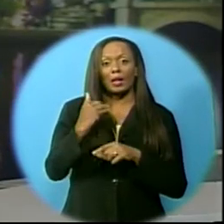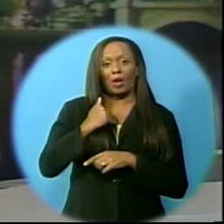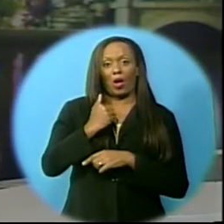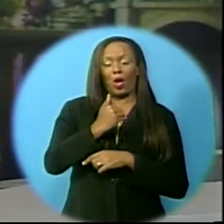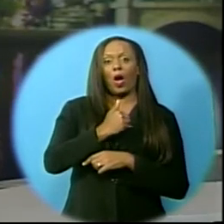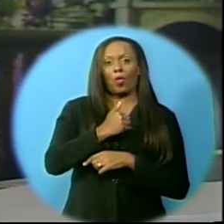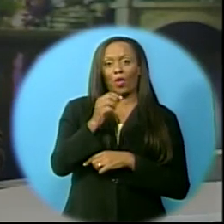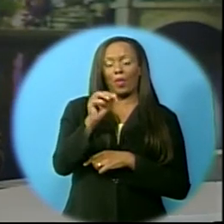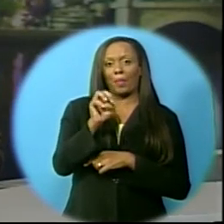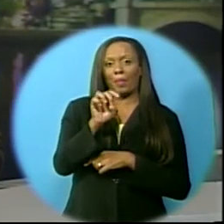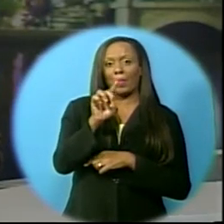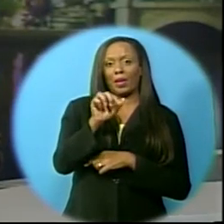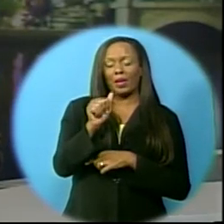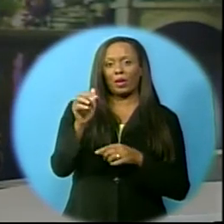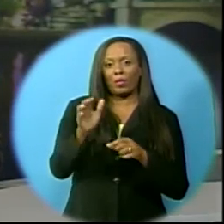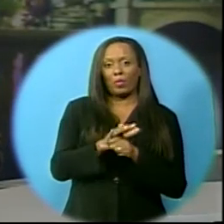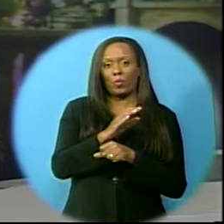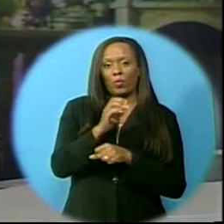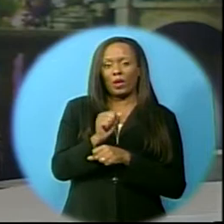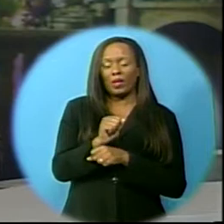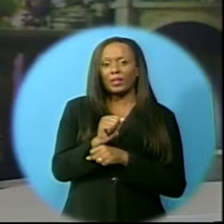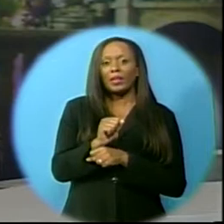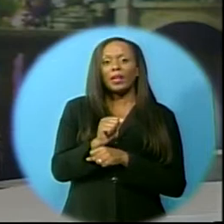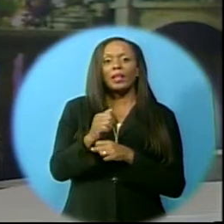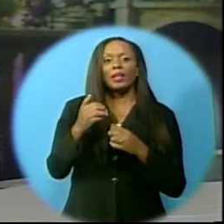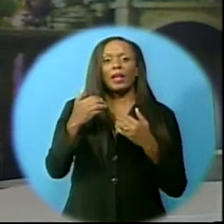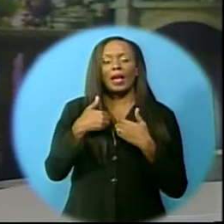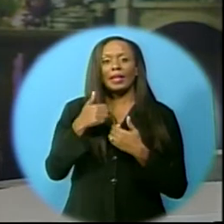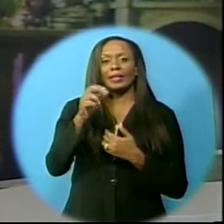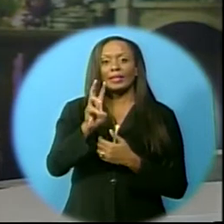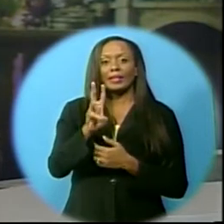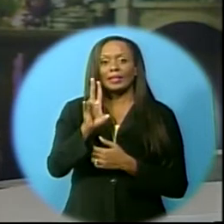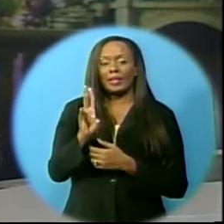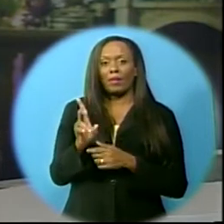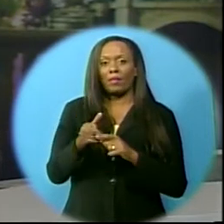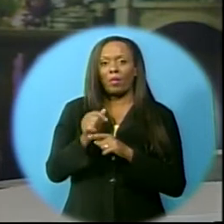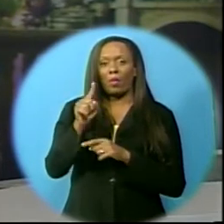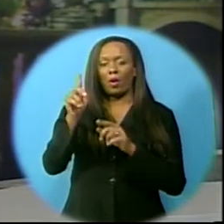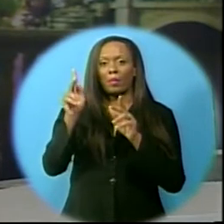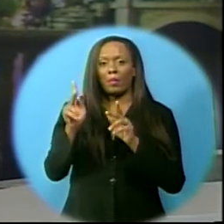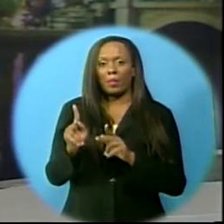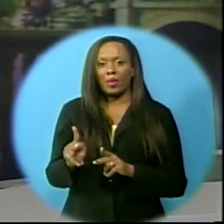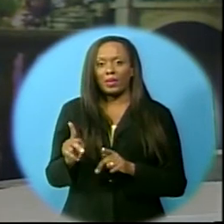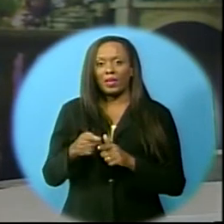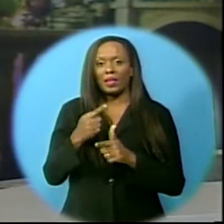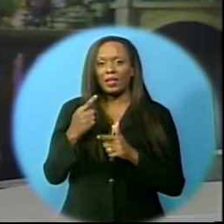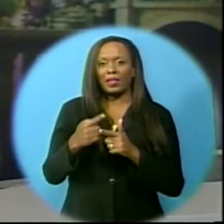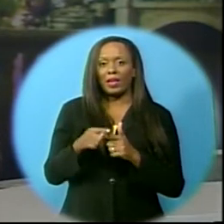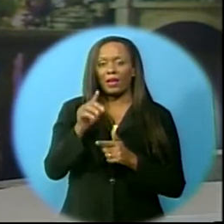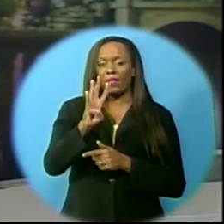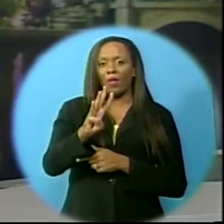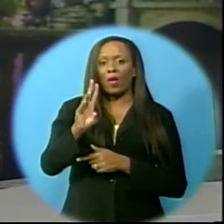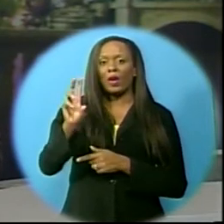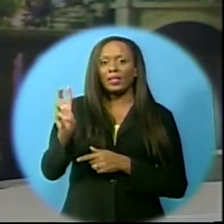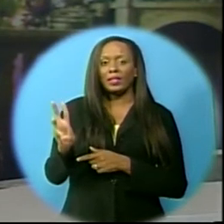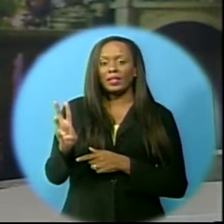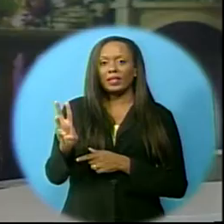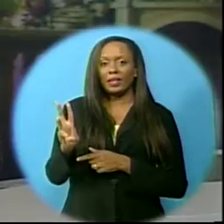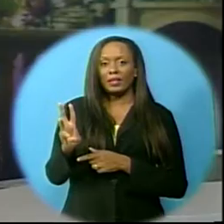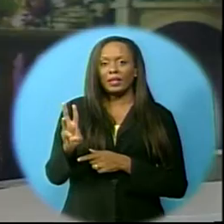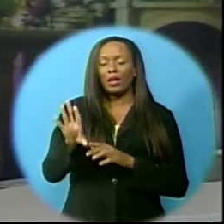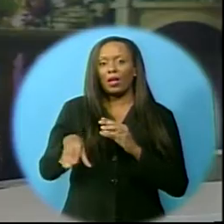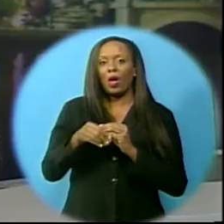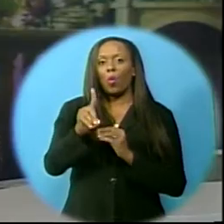by 11 runs. The media was led by 67 from Calvin Patterson and an unbeaten 46 from Orion Seal in their total